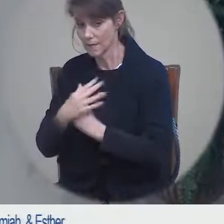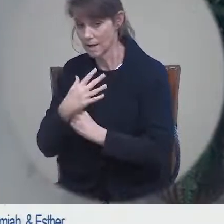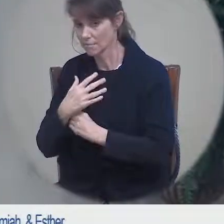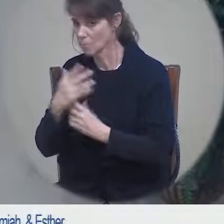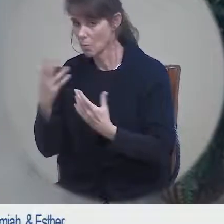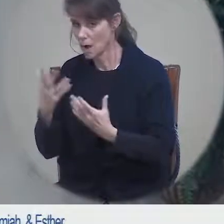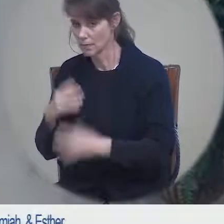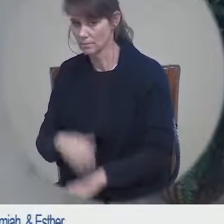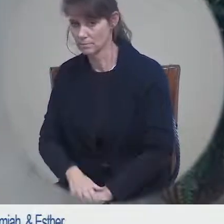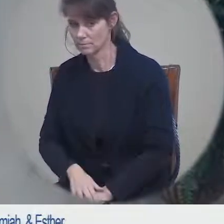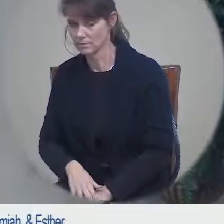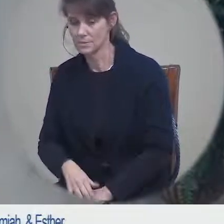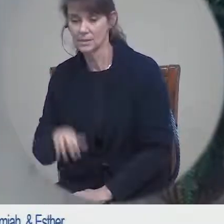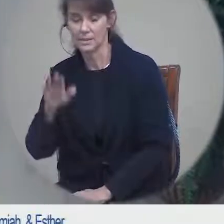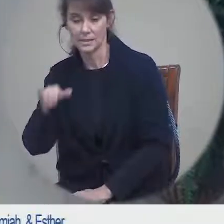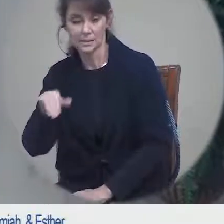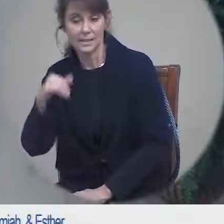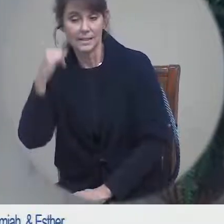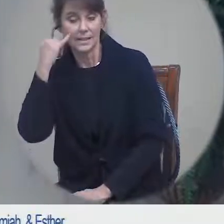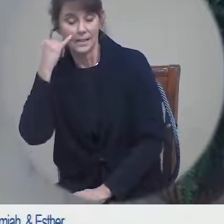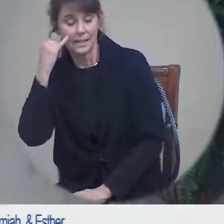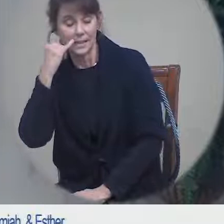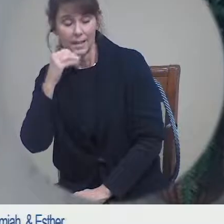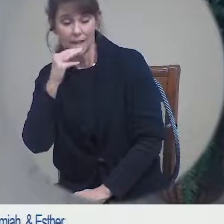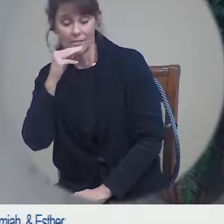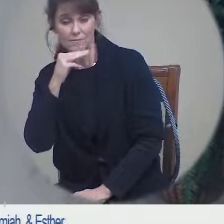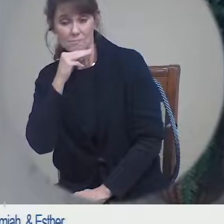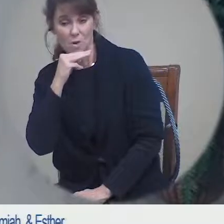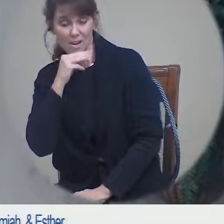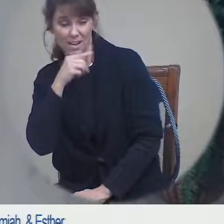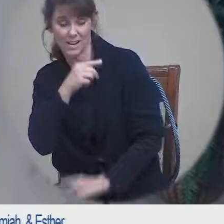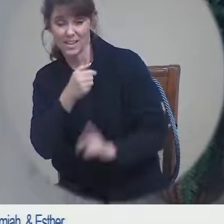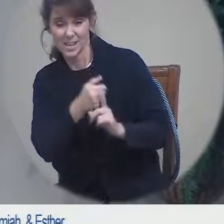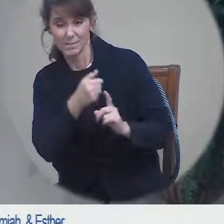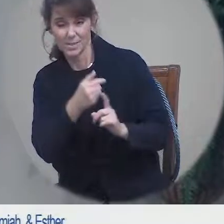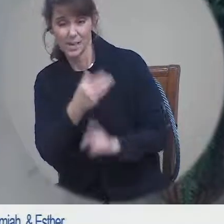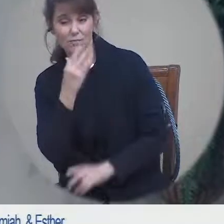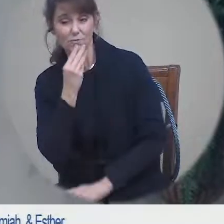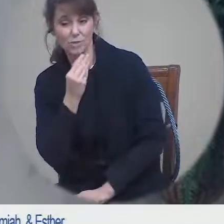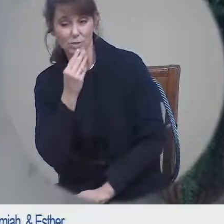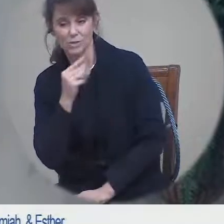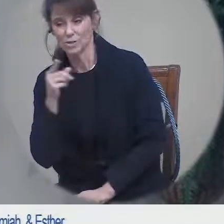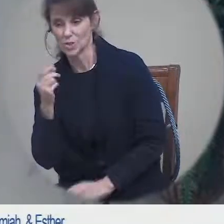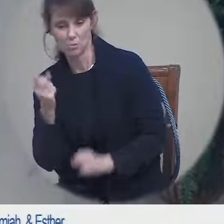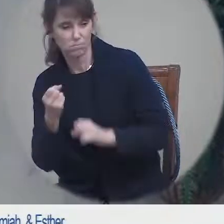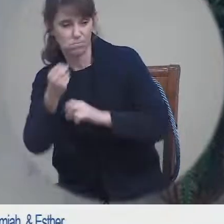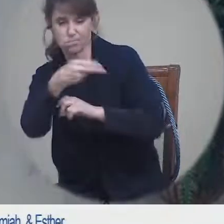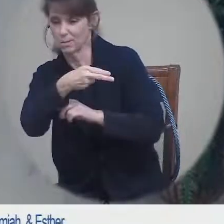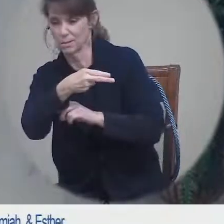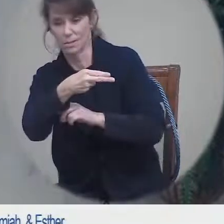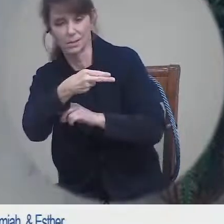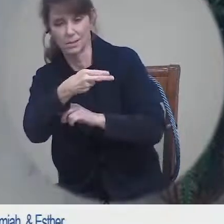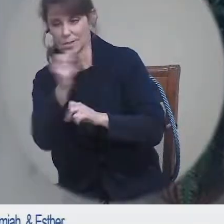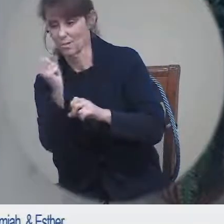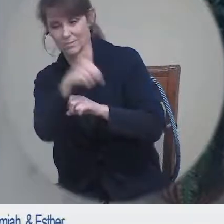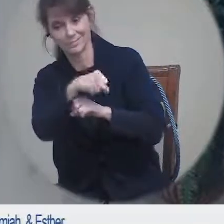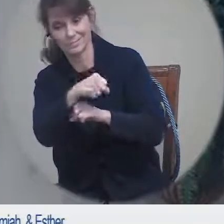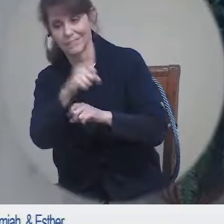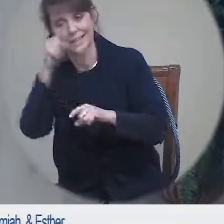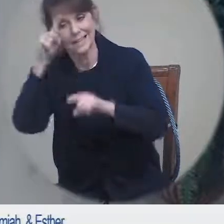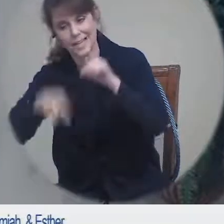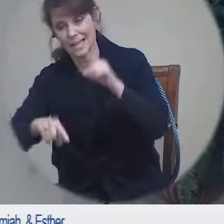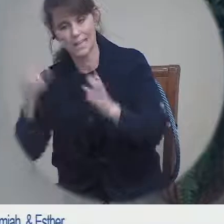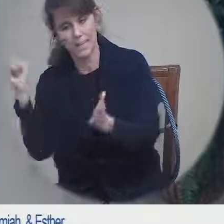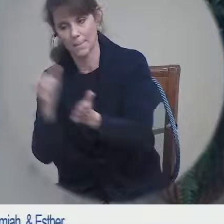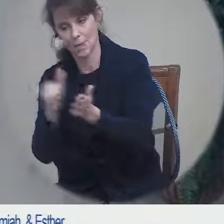fall, is of Jewish origin, you will not overcome him. The fact of the